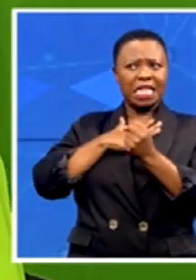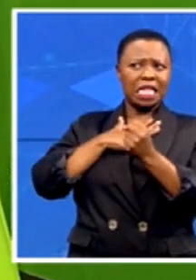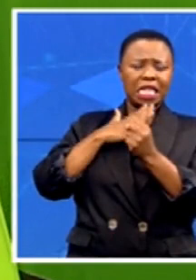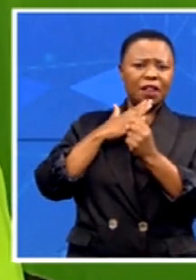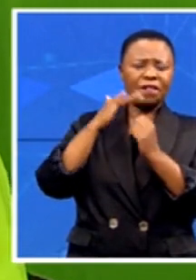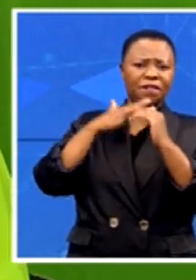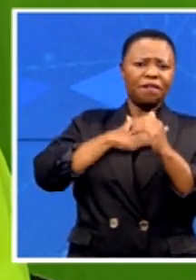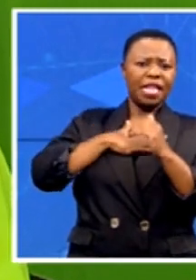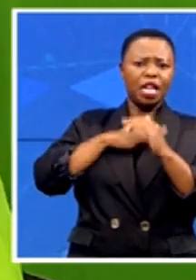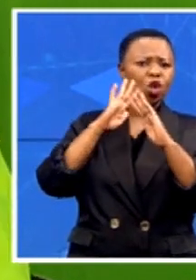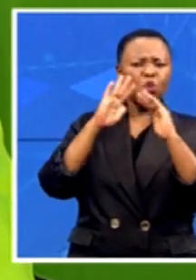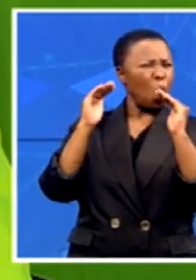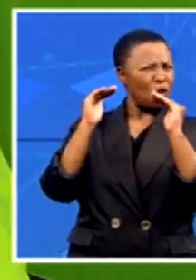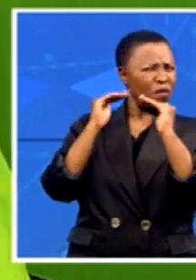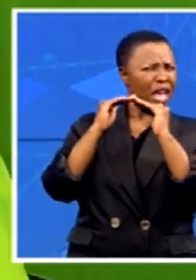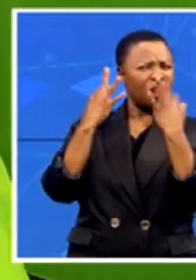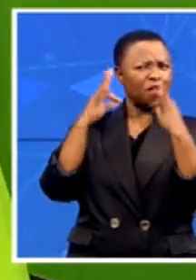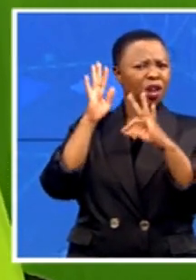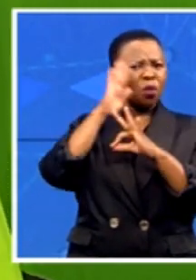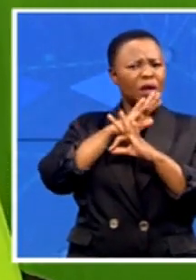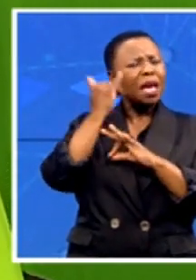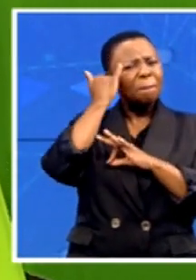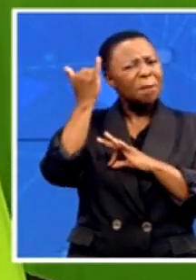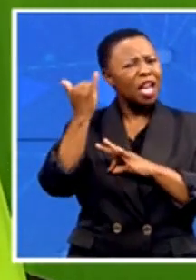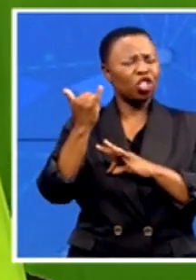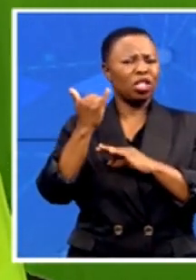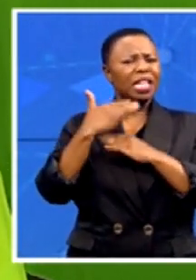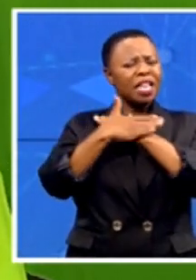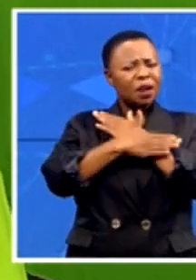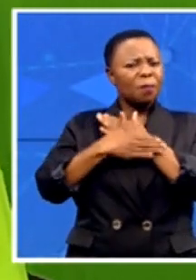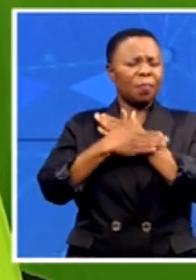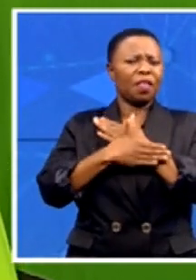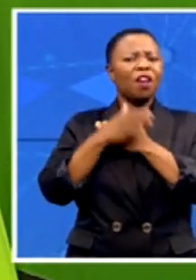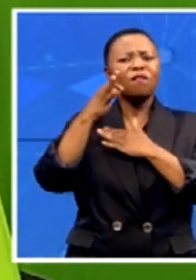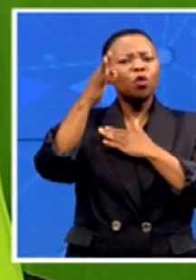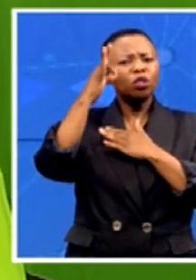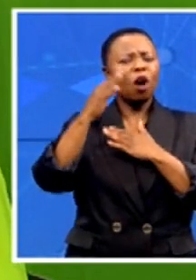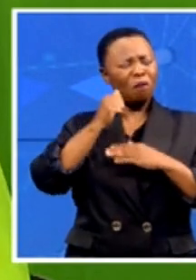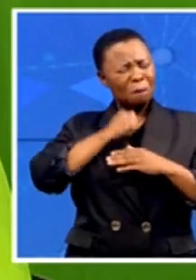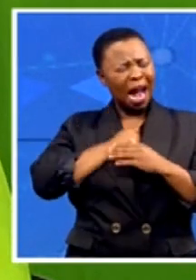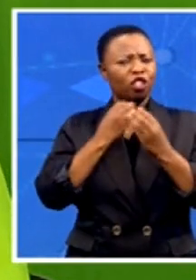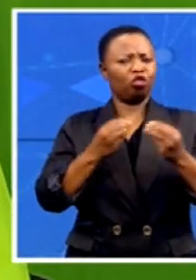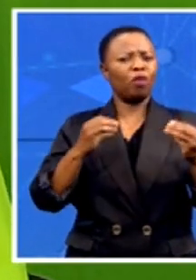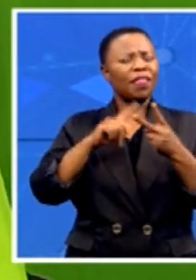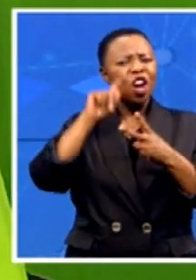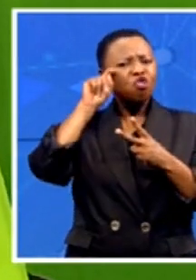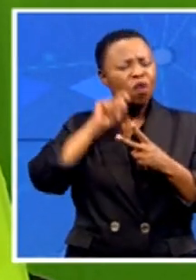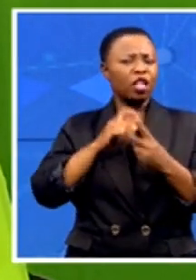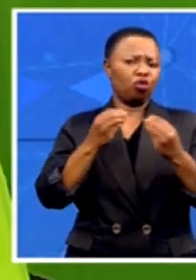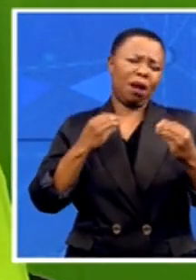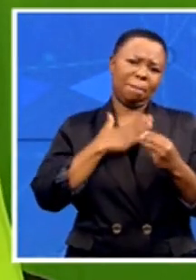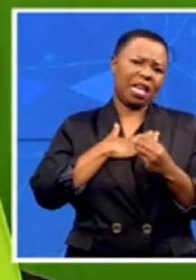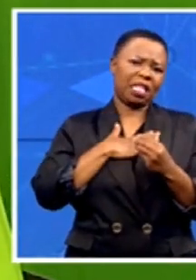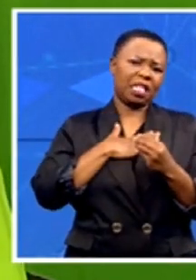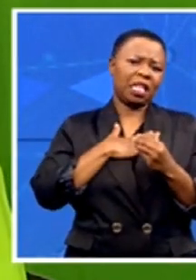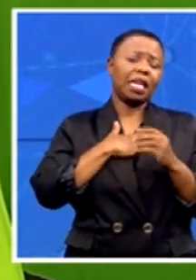to the future of this country, to the future of my children and their grandchildren. Michael has already indicated to you this pattern